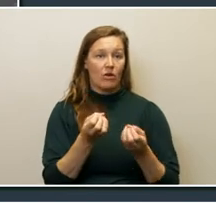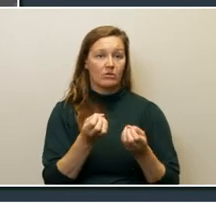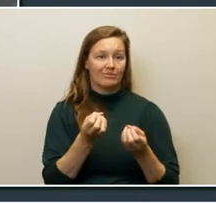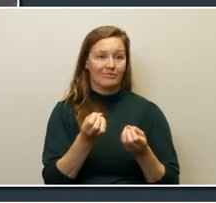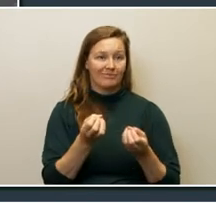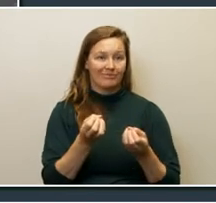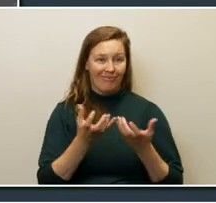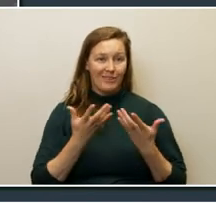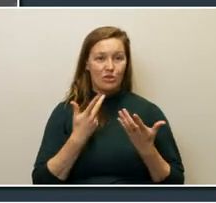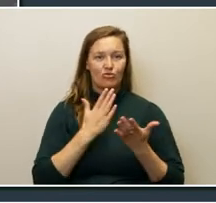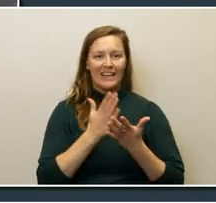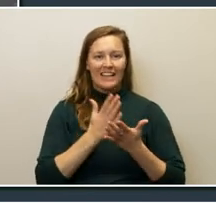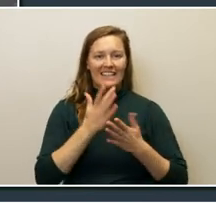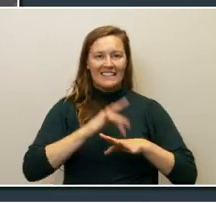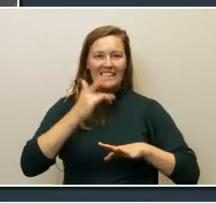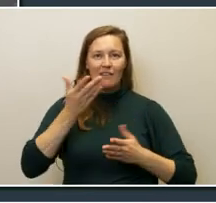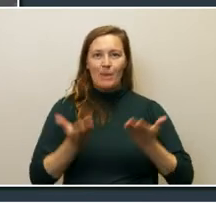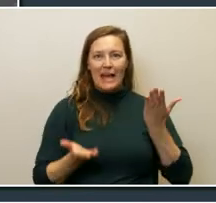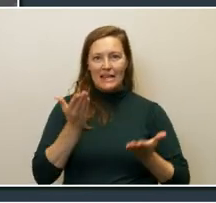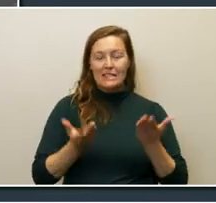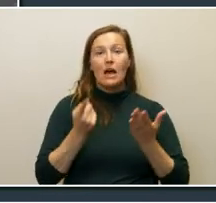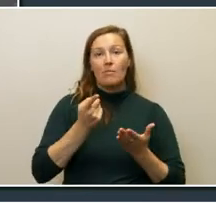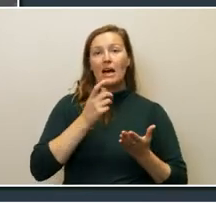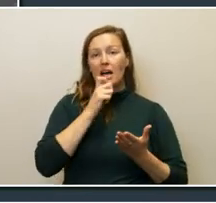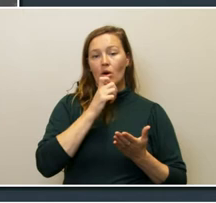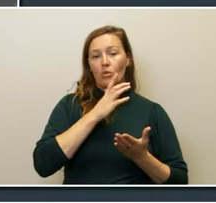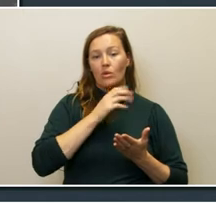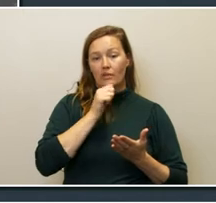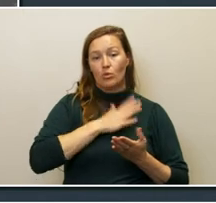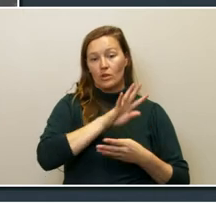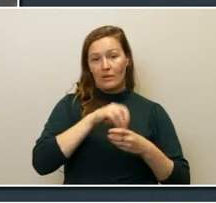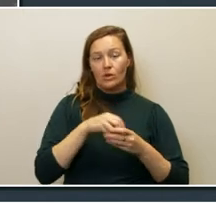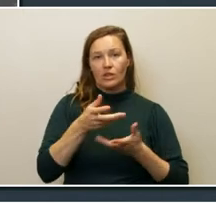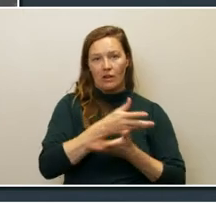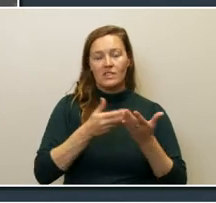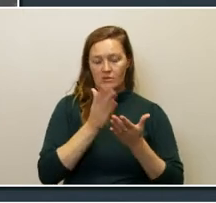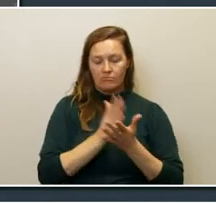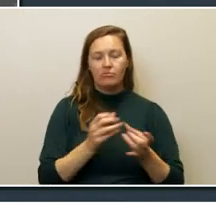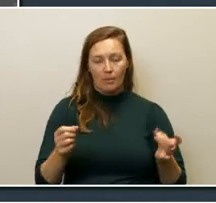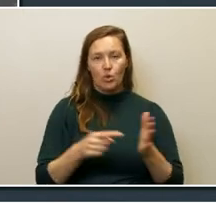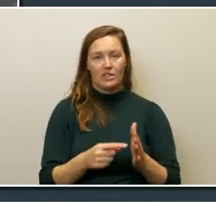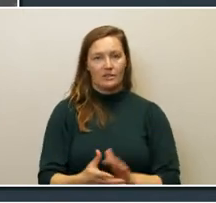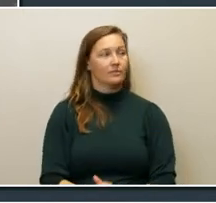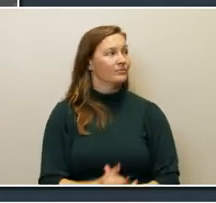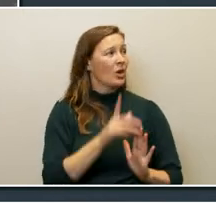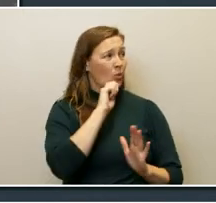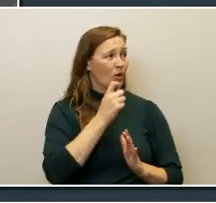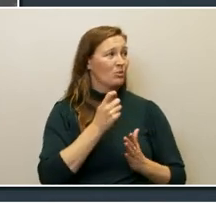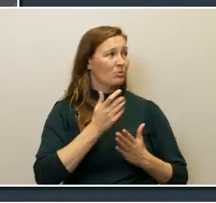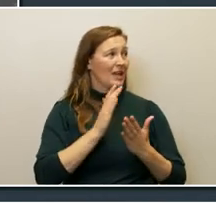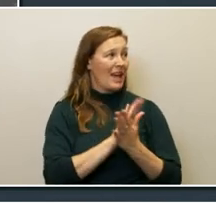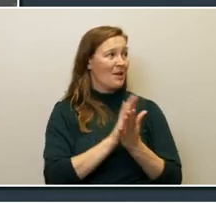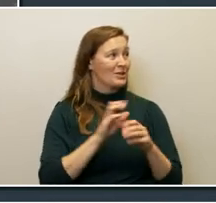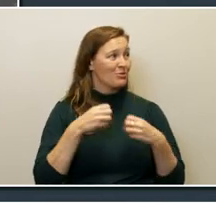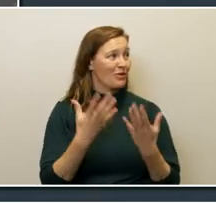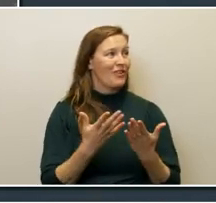really delicate balance what we're wanting to achieve there, but certainly to be part of the conversation I think is vital. We'd be thrilled to offer